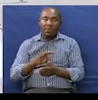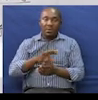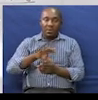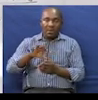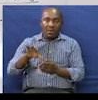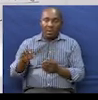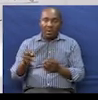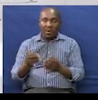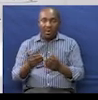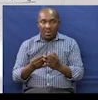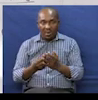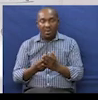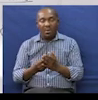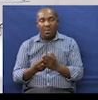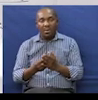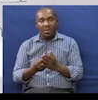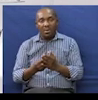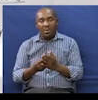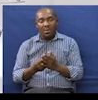were used to control